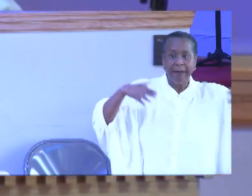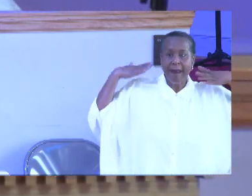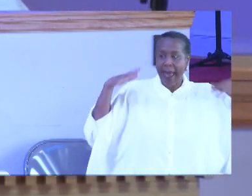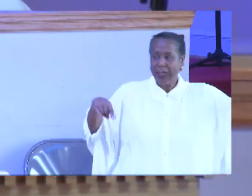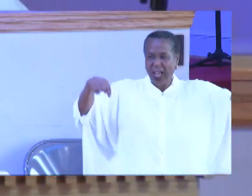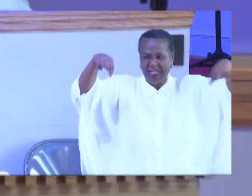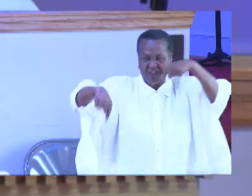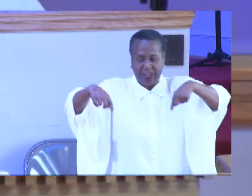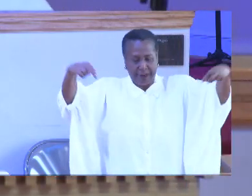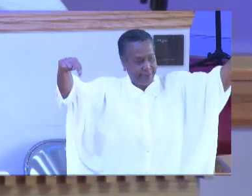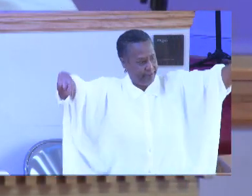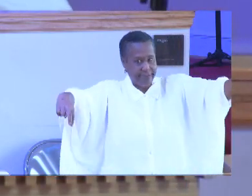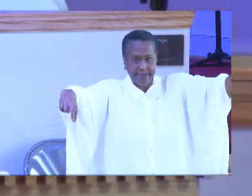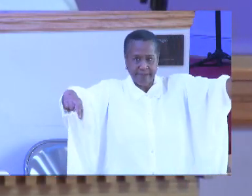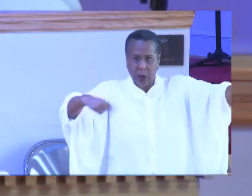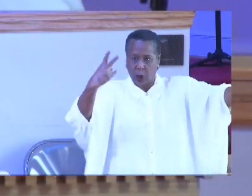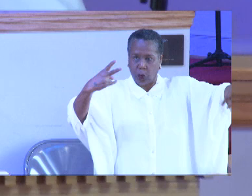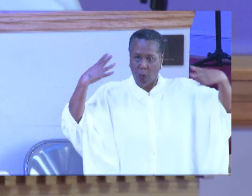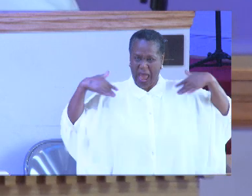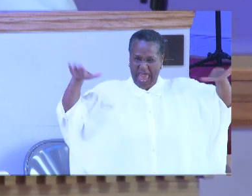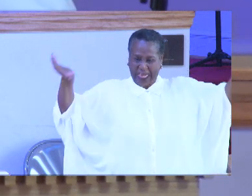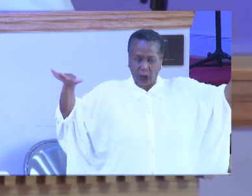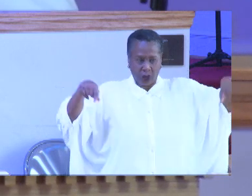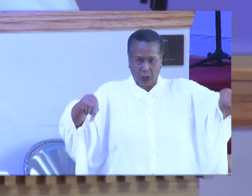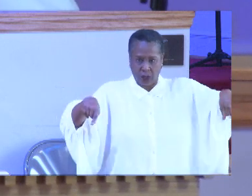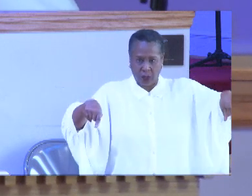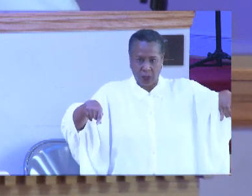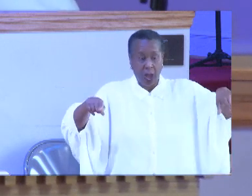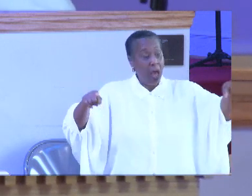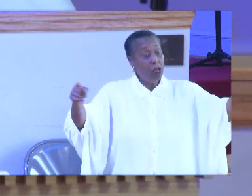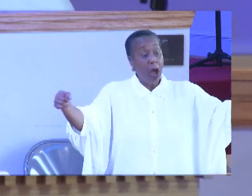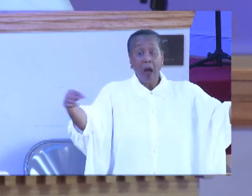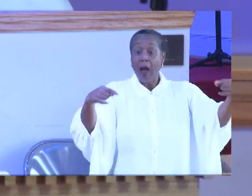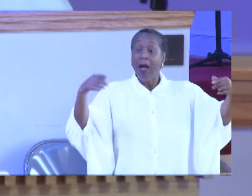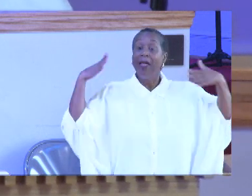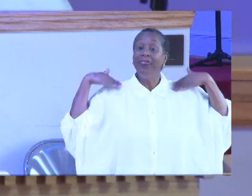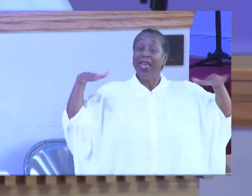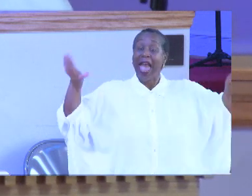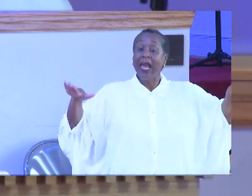And they then engage her in conversation.